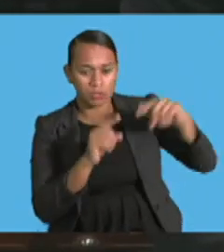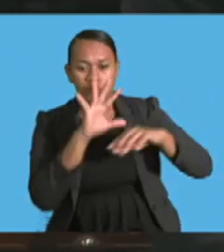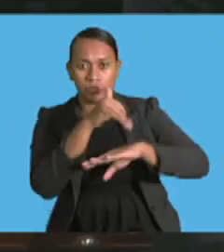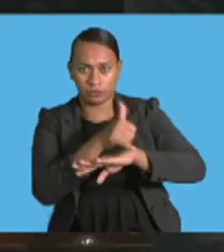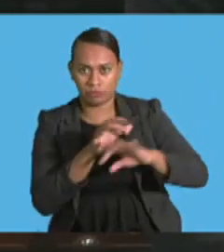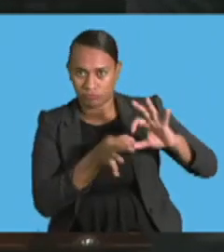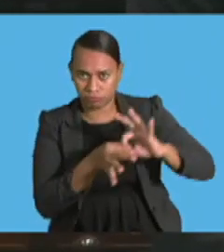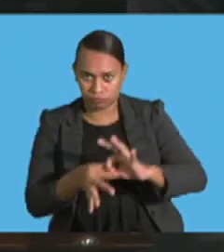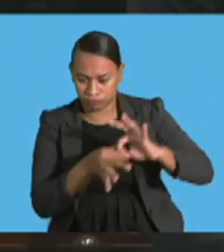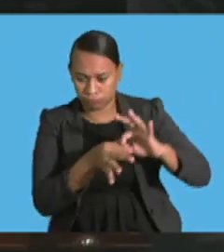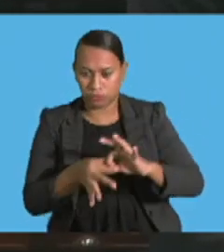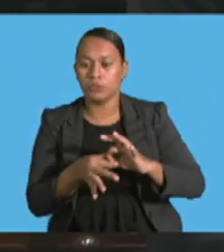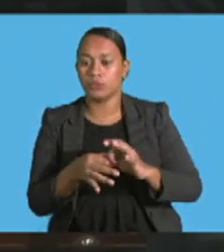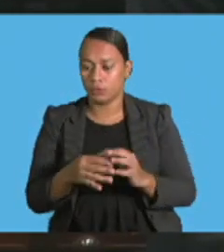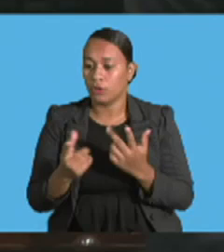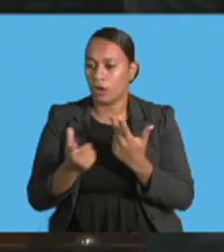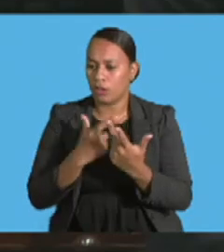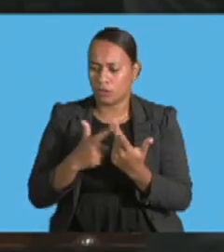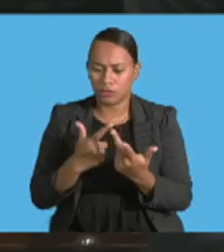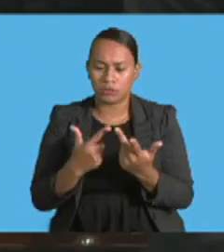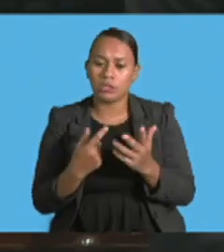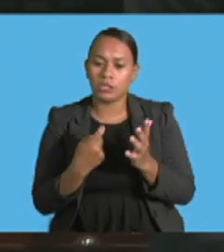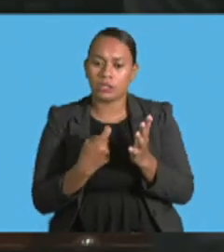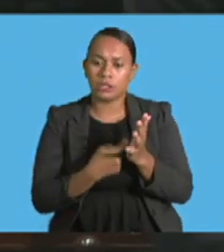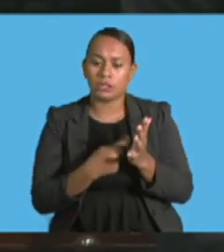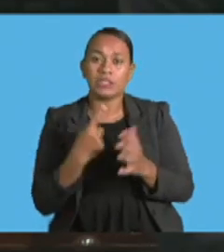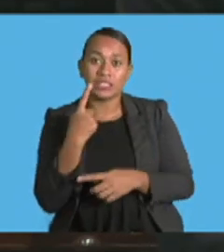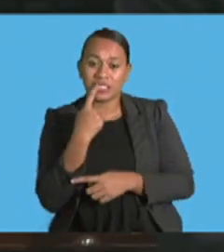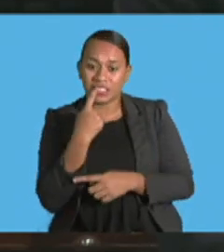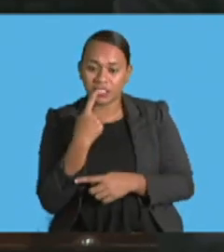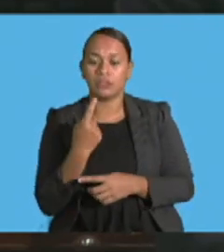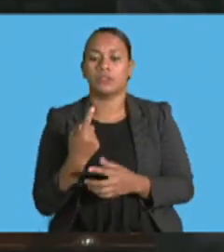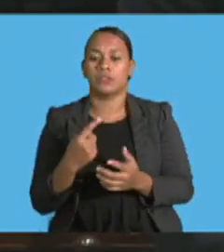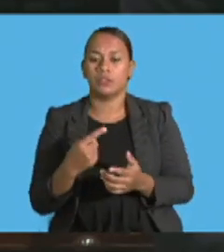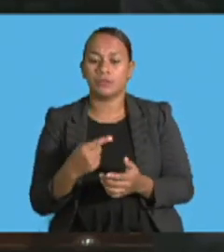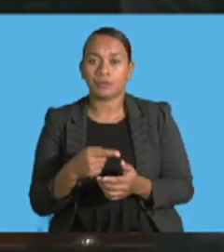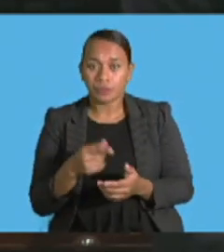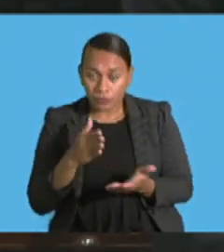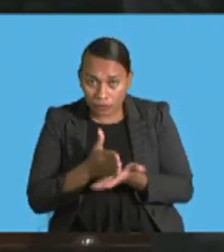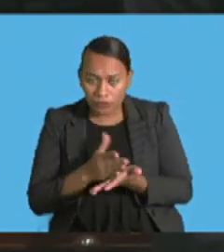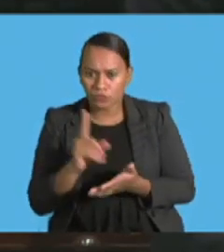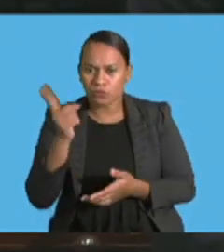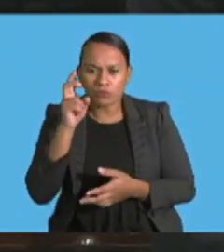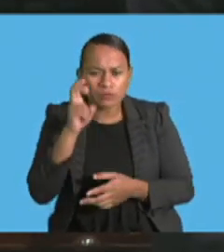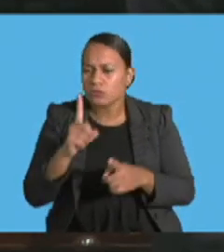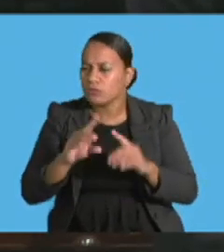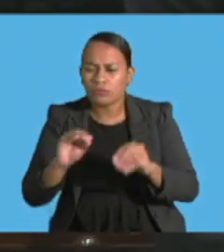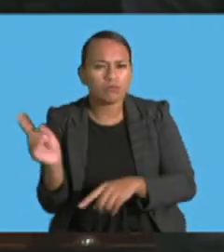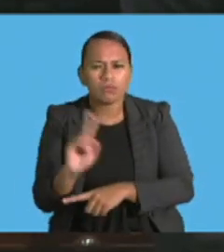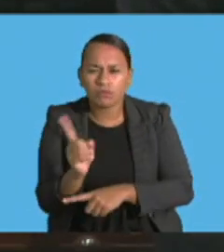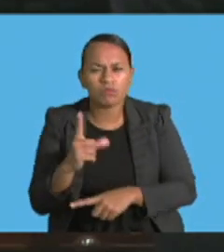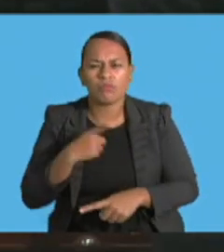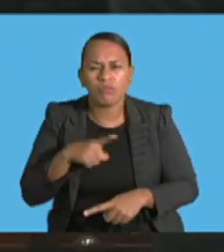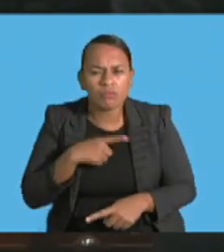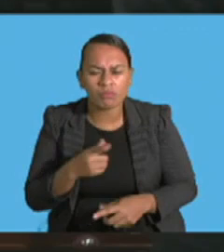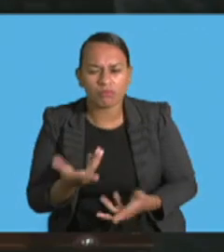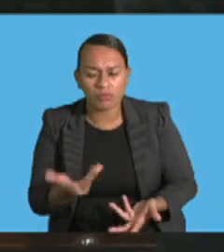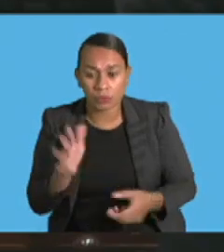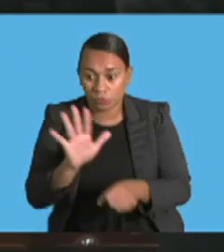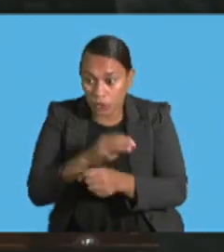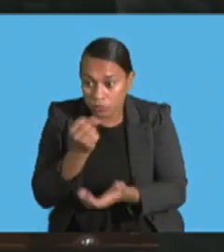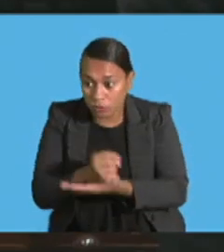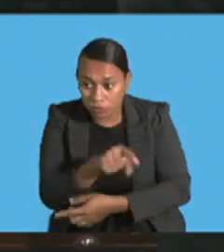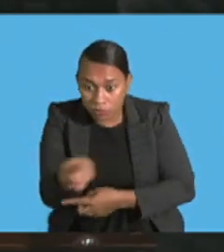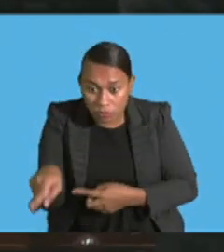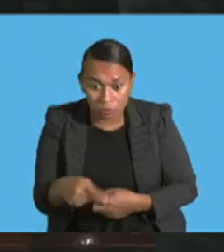Customs Services. The Speaker say the main purpose of these trainings is to ensure that the industry and enforcement